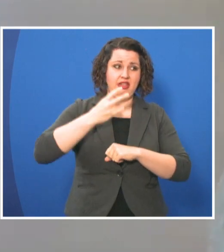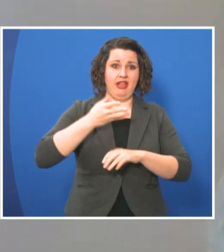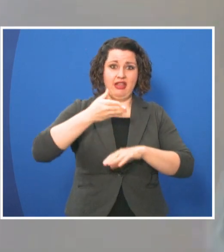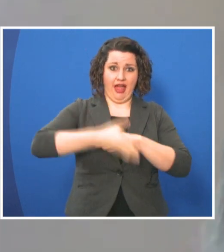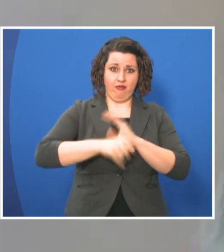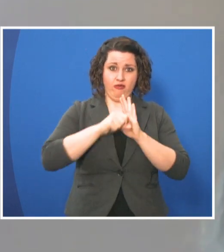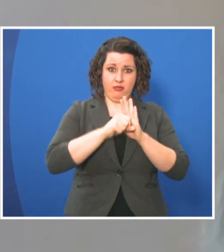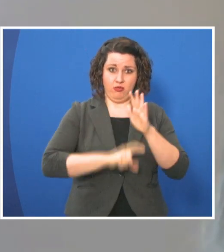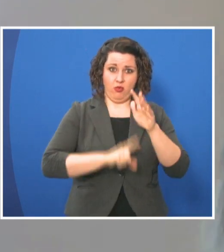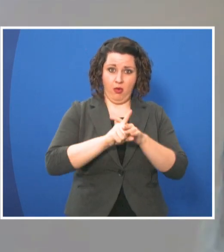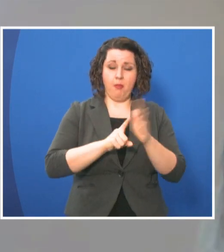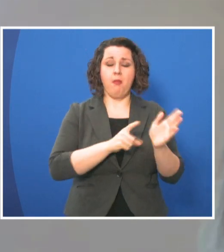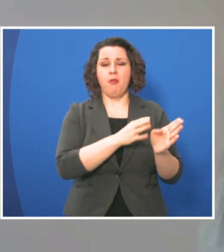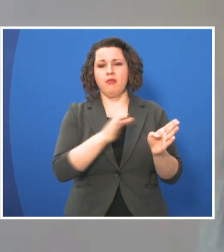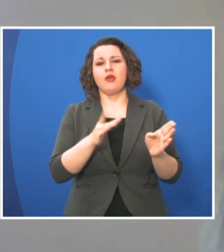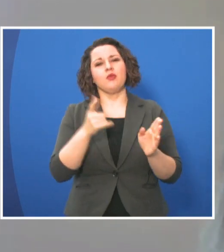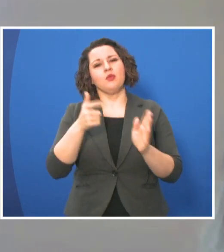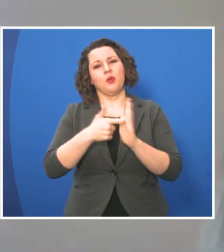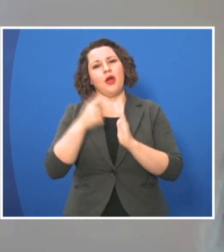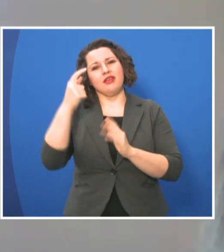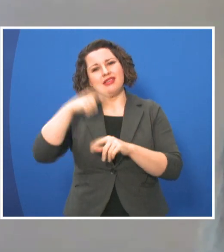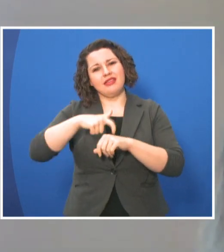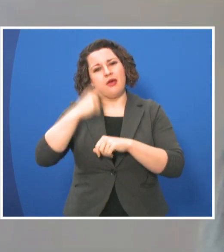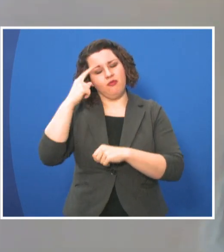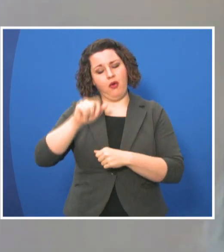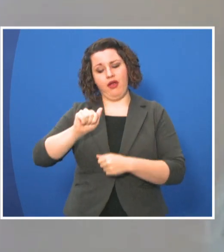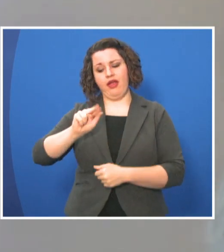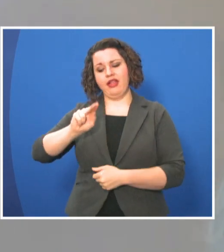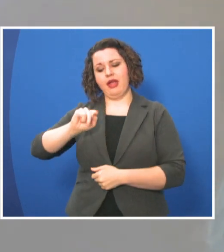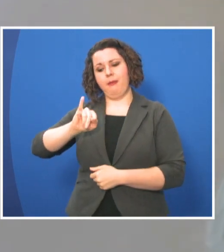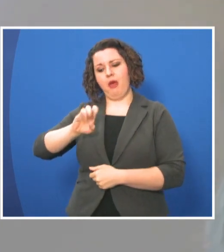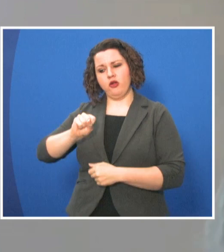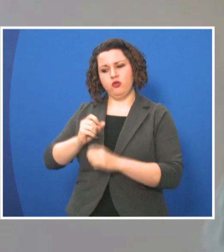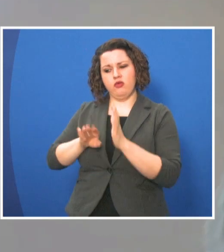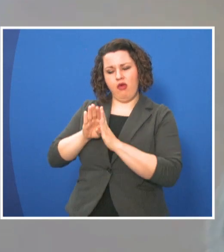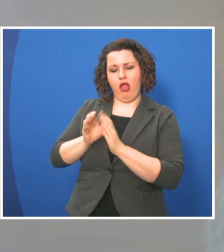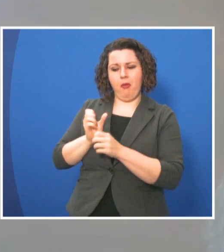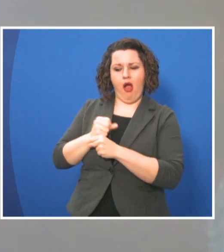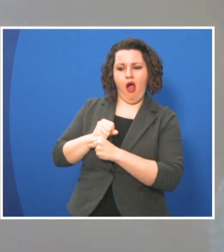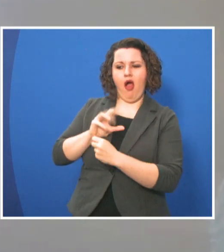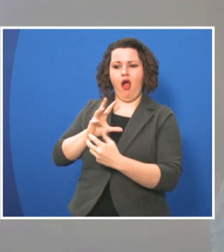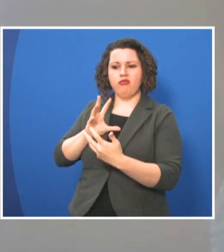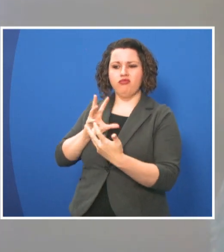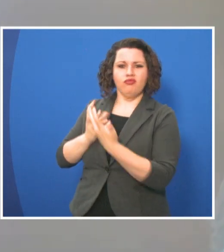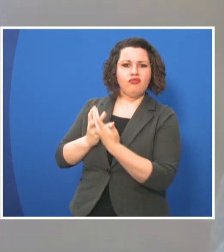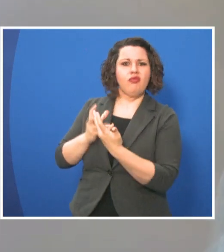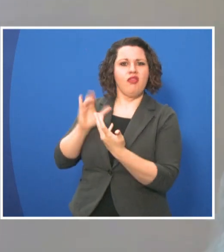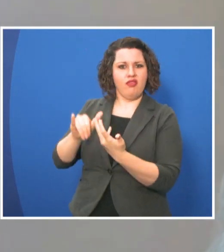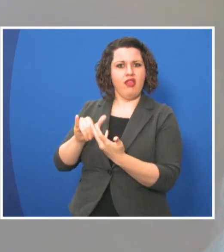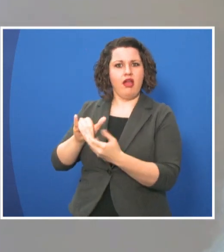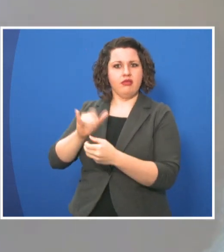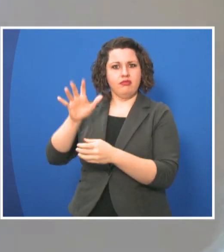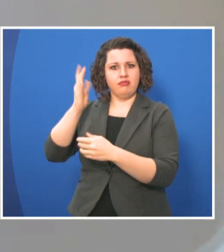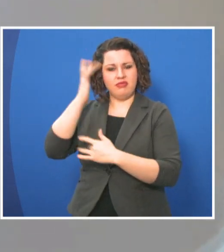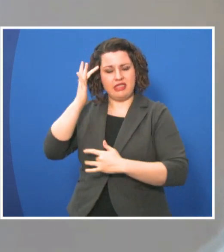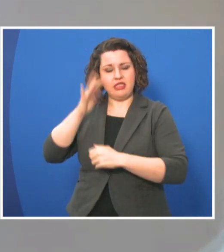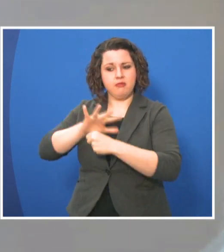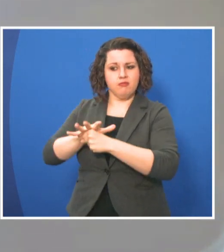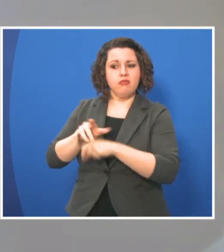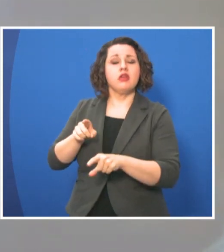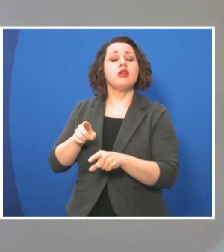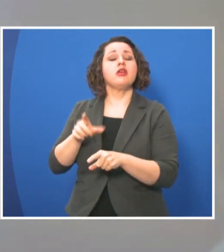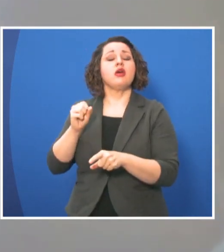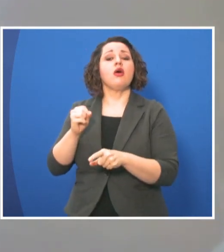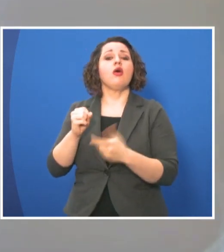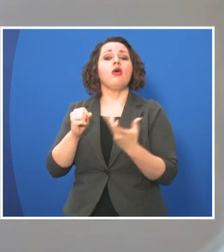because remember, it takes a little bit of time for those antibodies to develop. We also suggest that it could be considered in people who want to